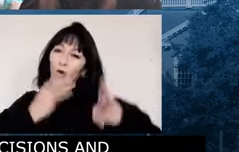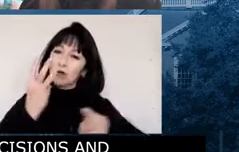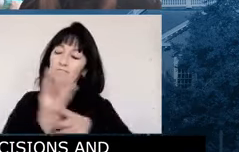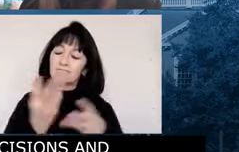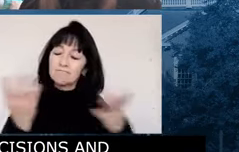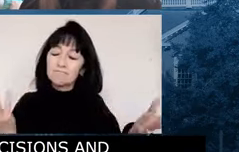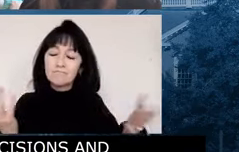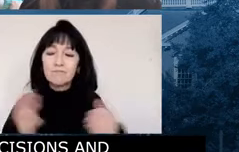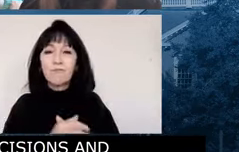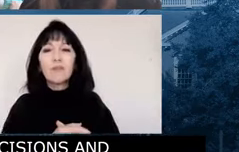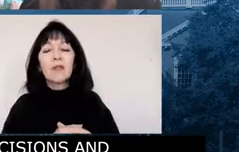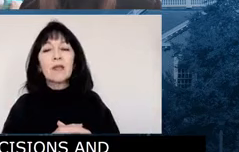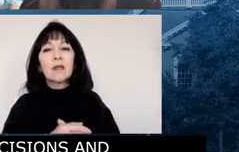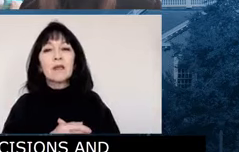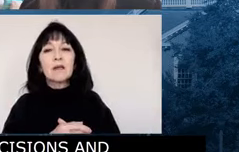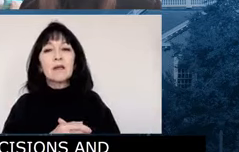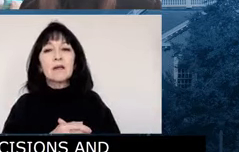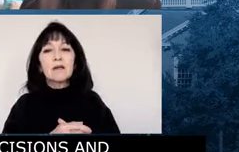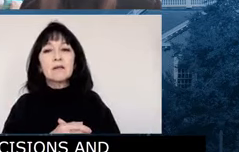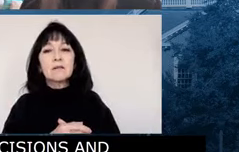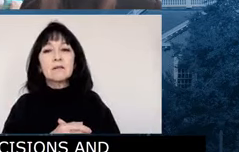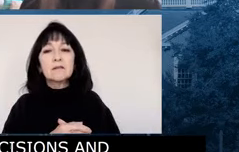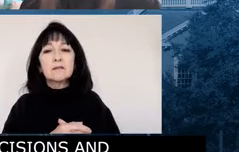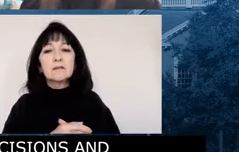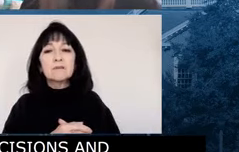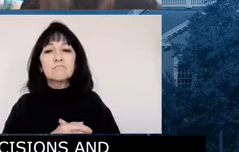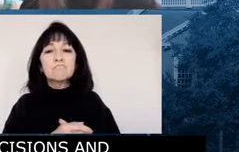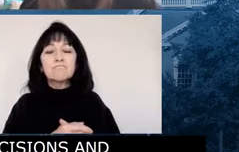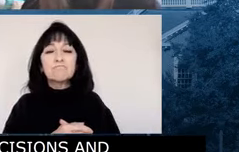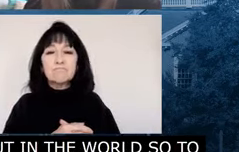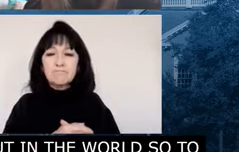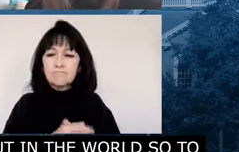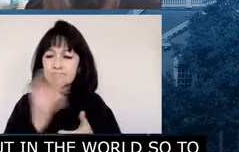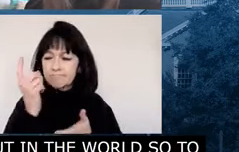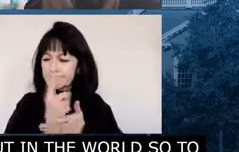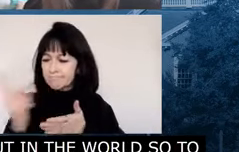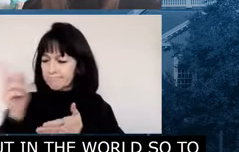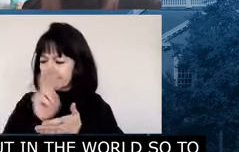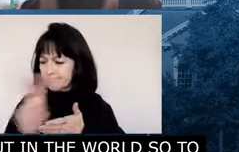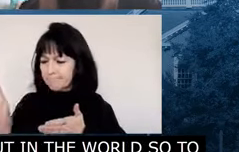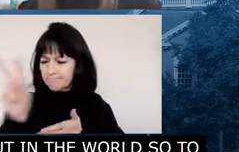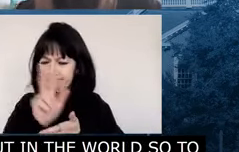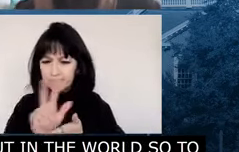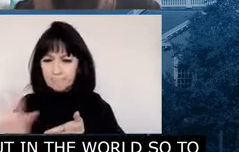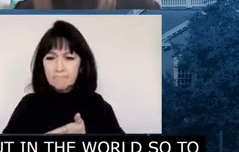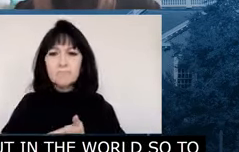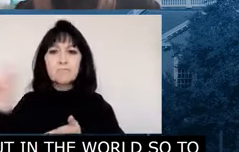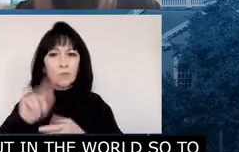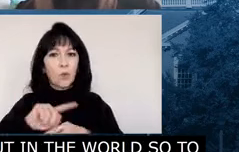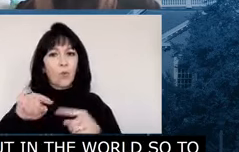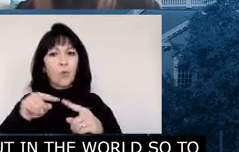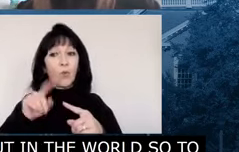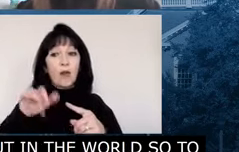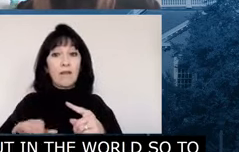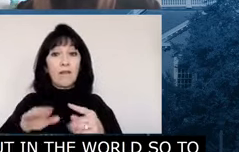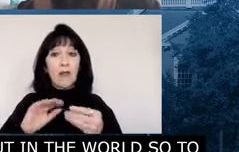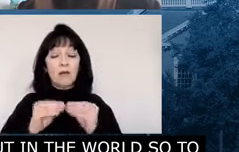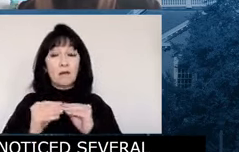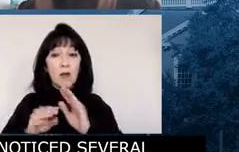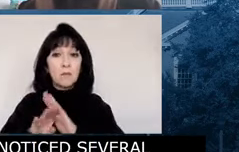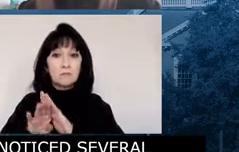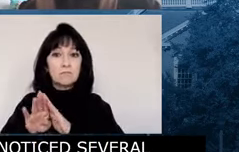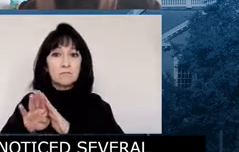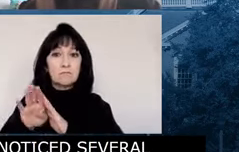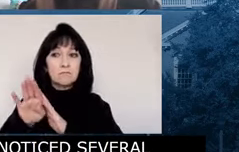And one of the things that I noticed several weeks ago, I guess as the surge started to hit us, was a